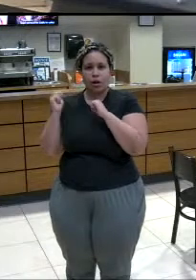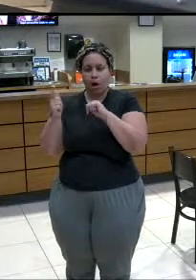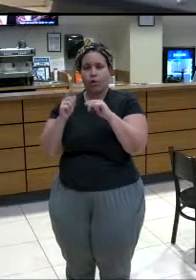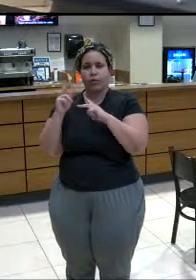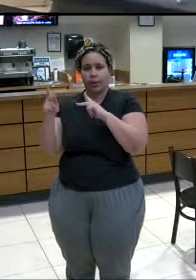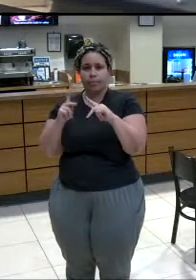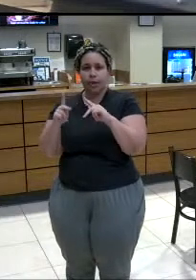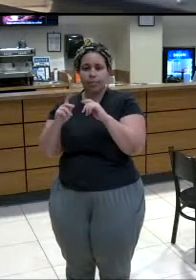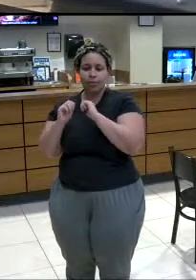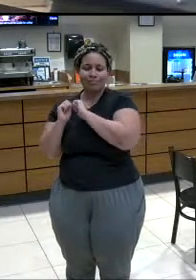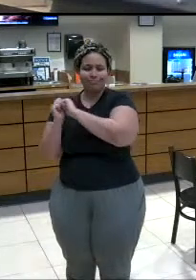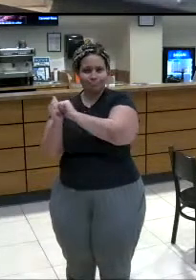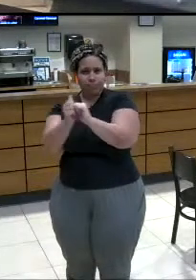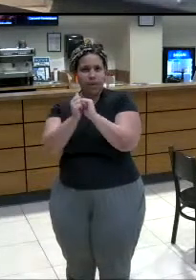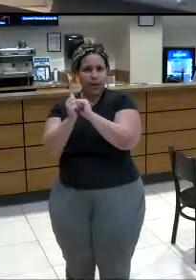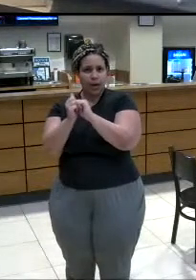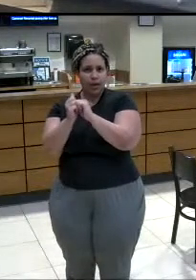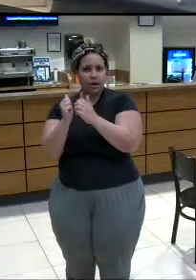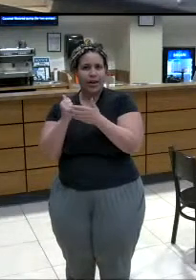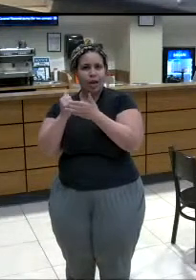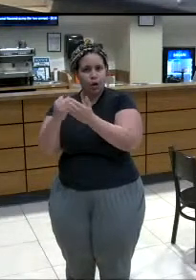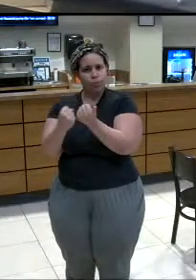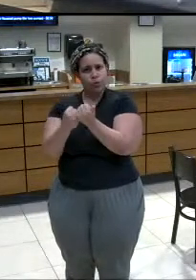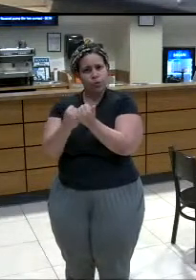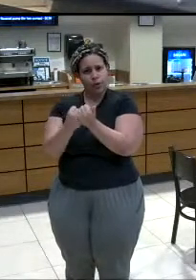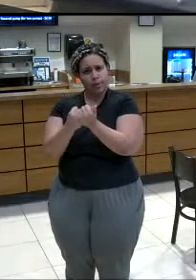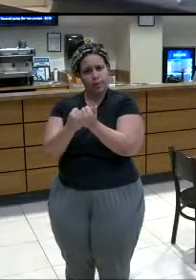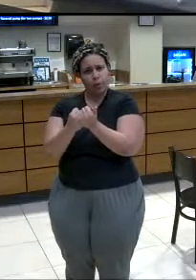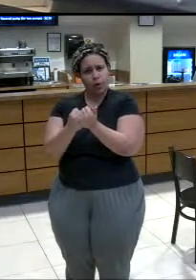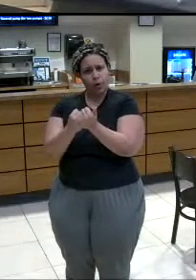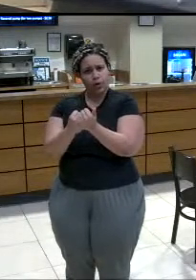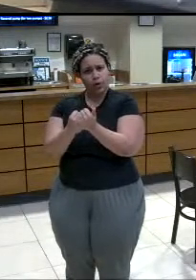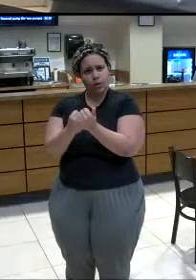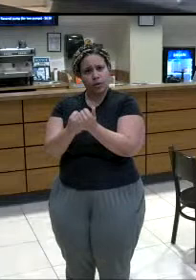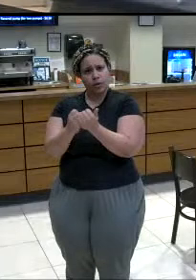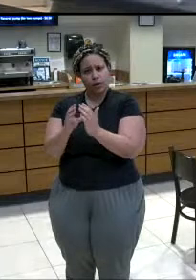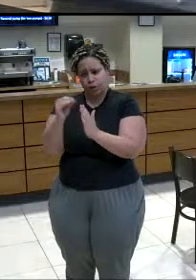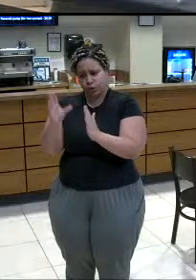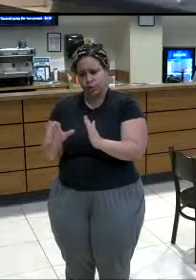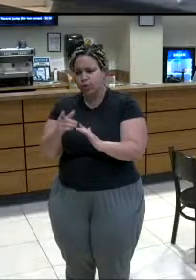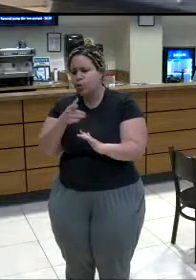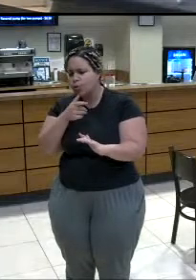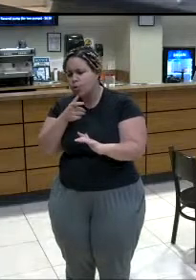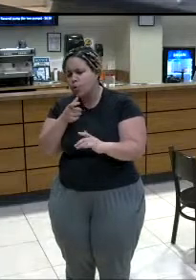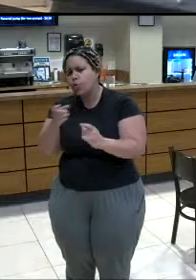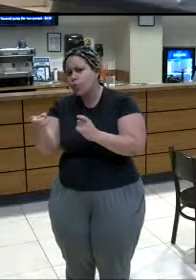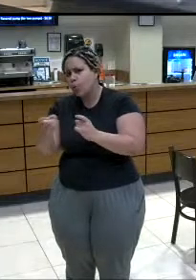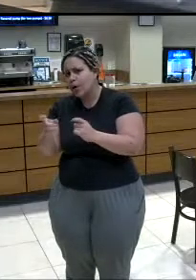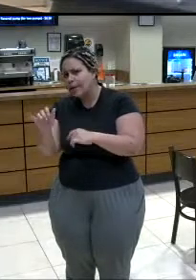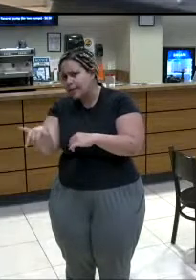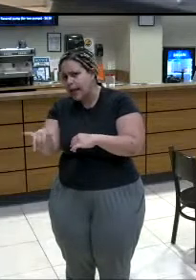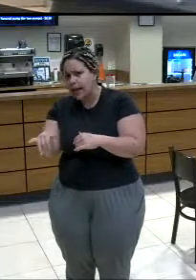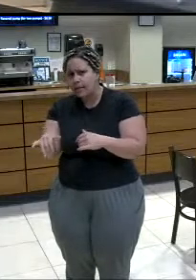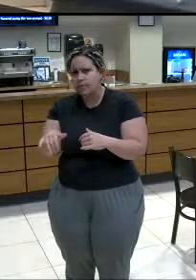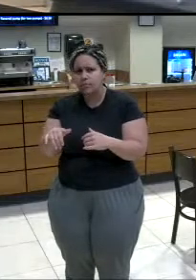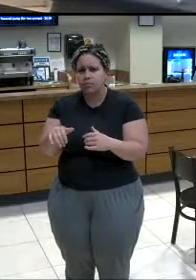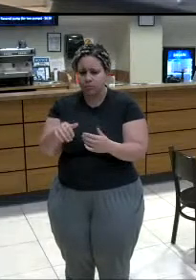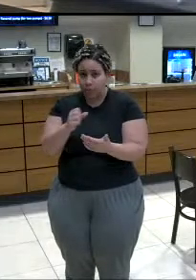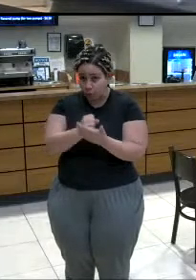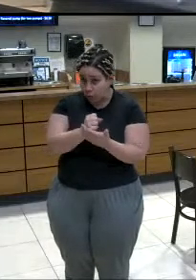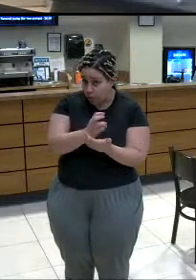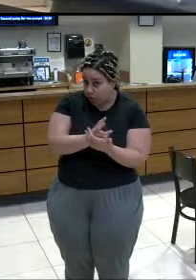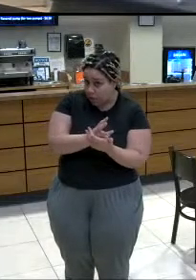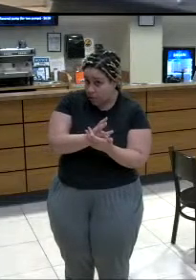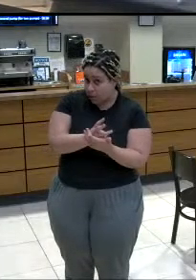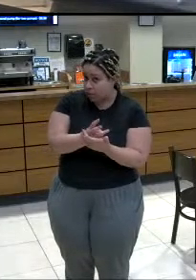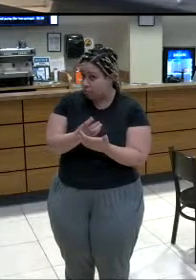to help a student, I was wondering who coordinates that. Is that a social worker? So